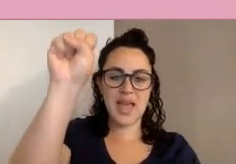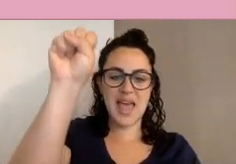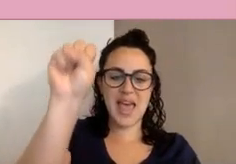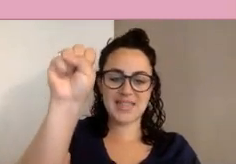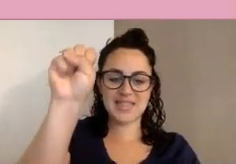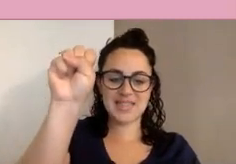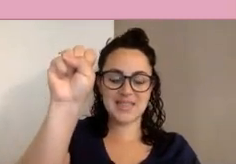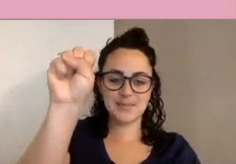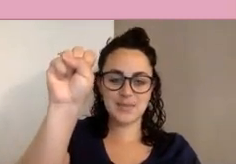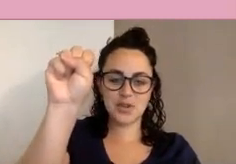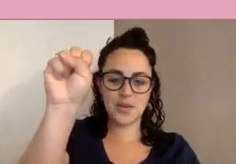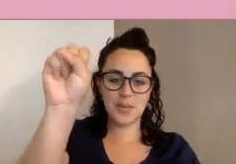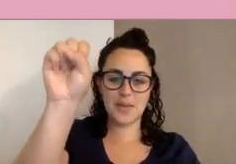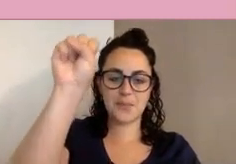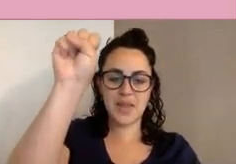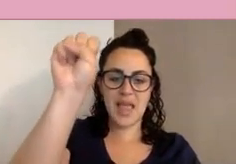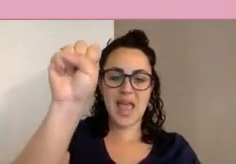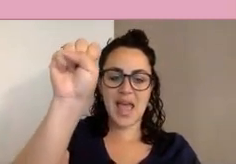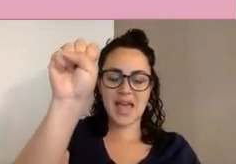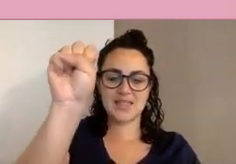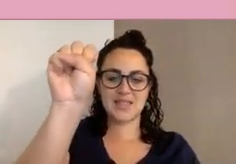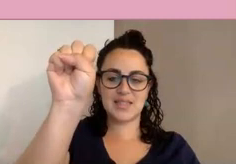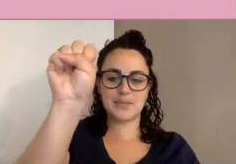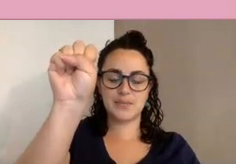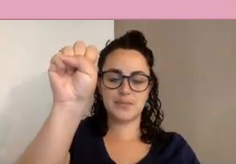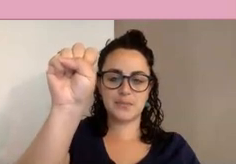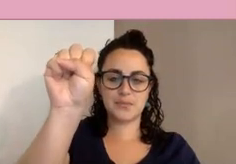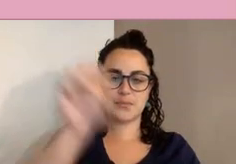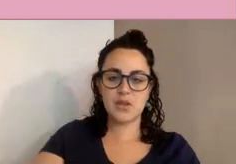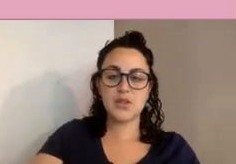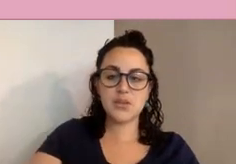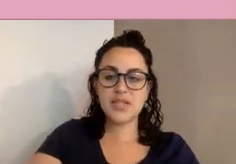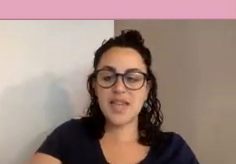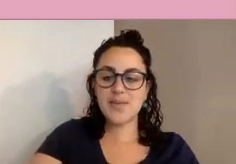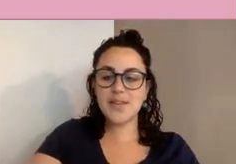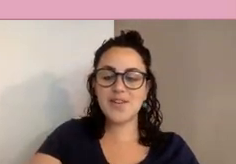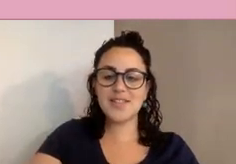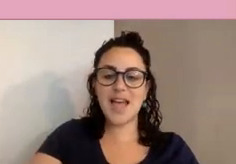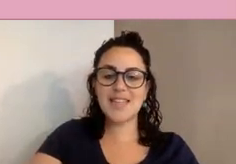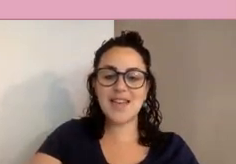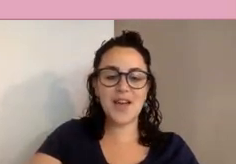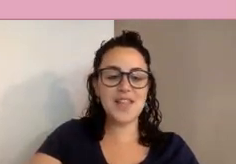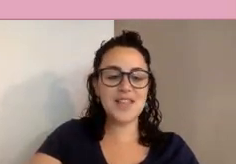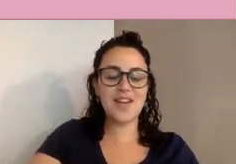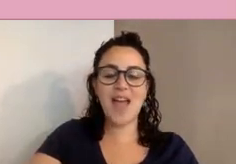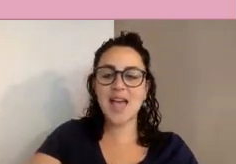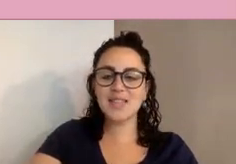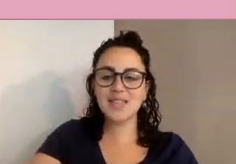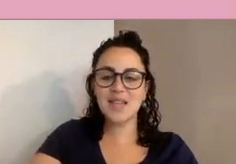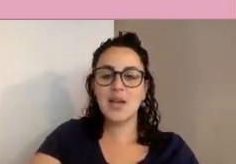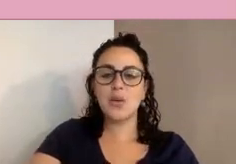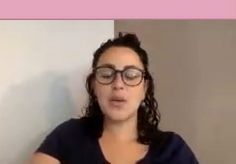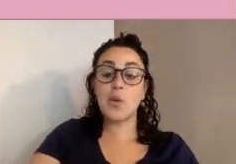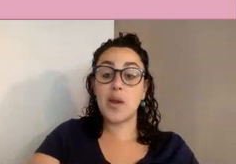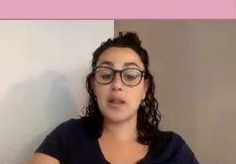this way. S. Try it with me. S. So today we learned to identify the letter